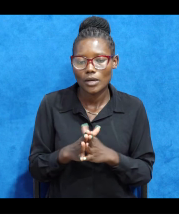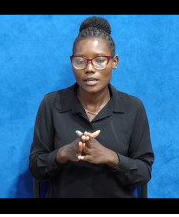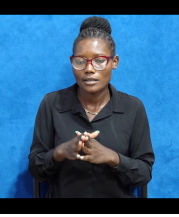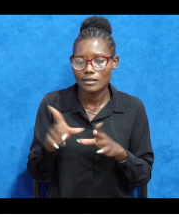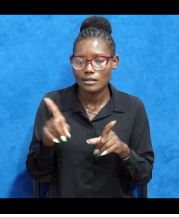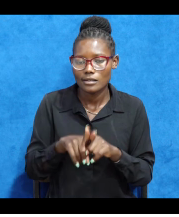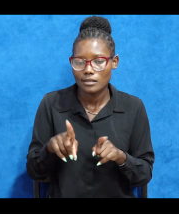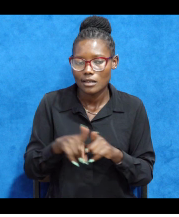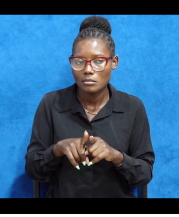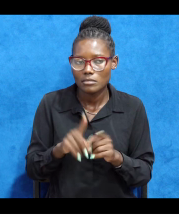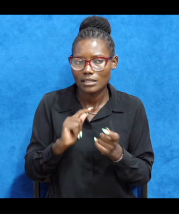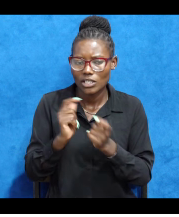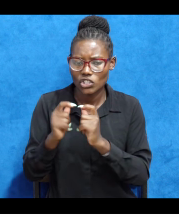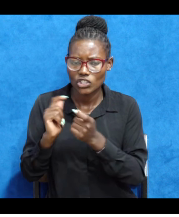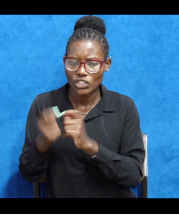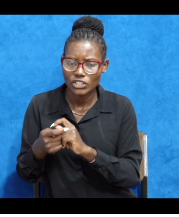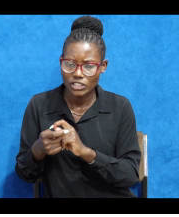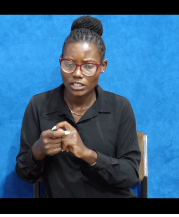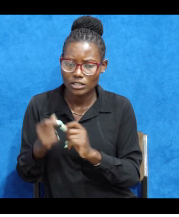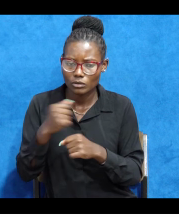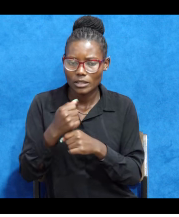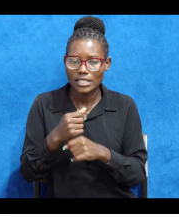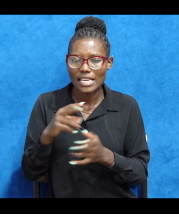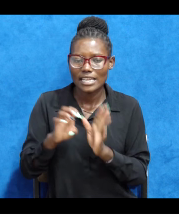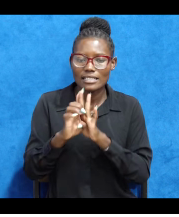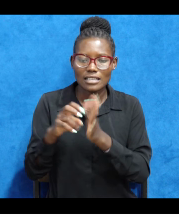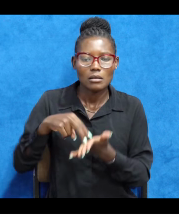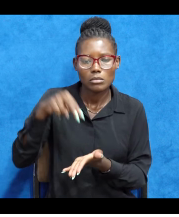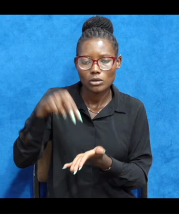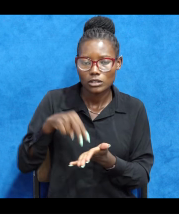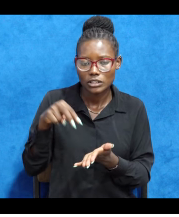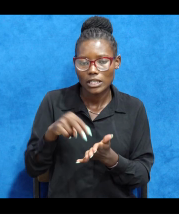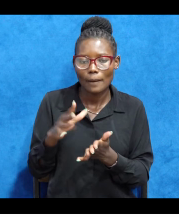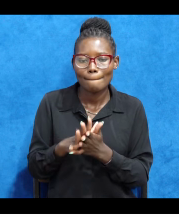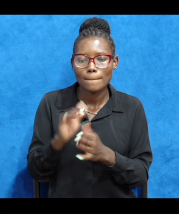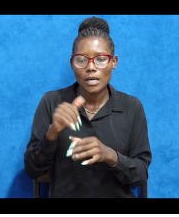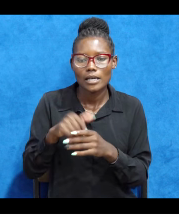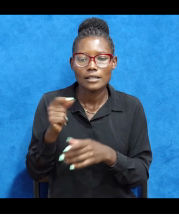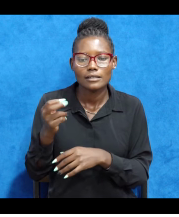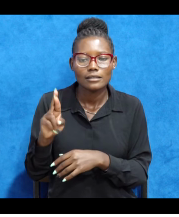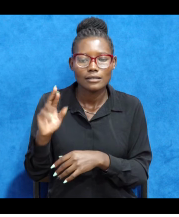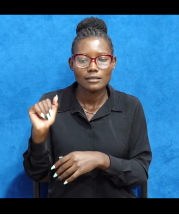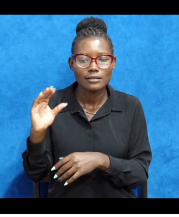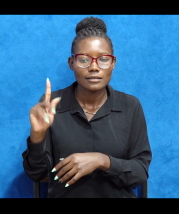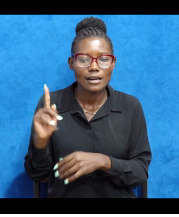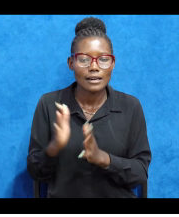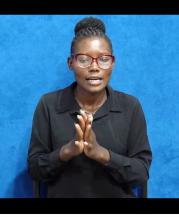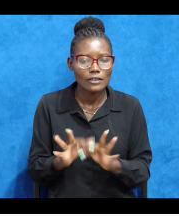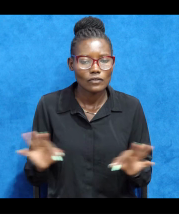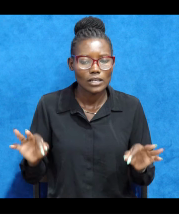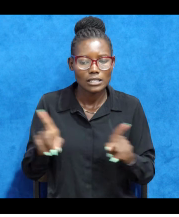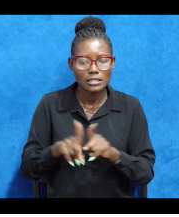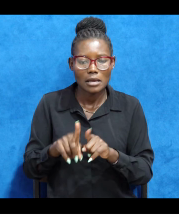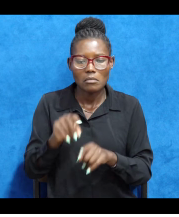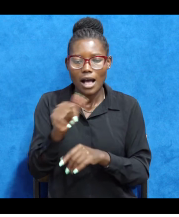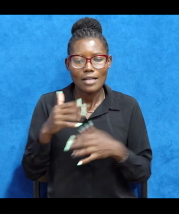sprinter, we can do some form of resistant sprinting. That constraint should change their mechanics and should also allow them to field a little